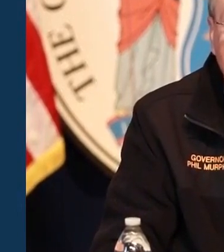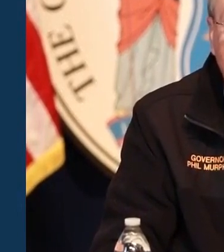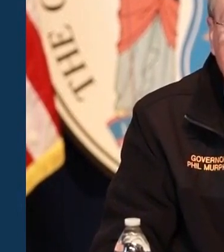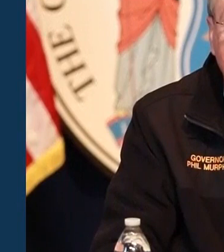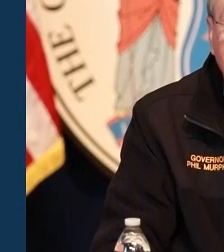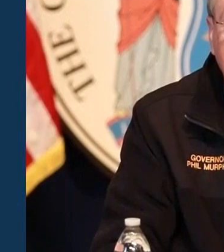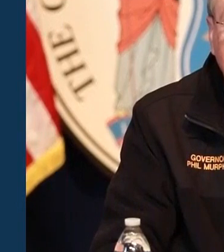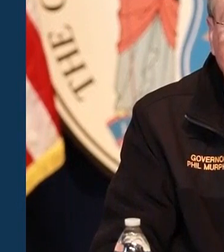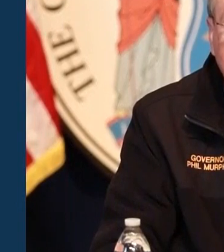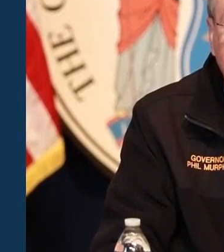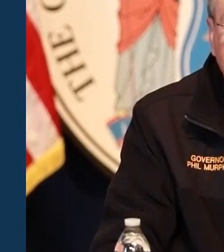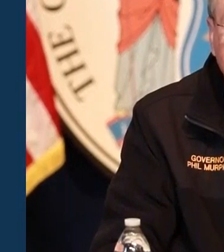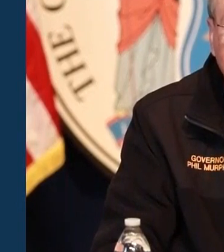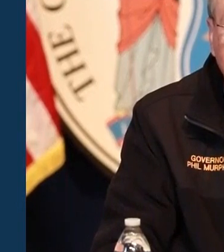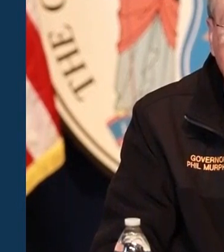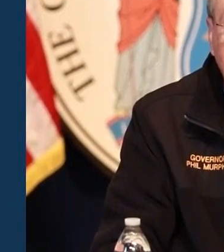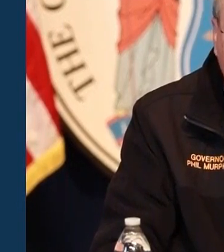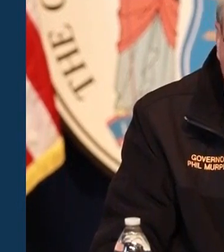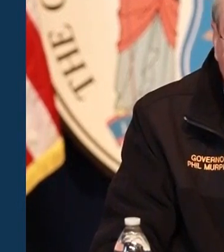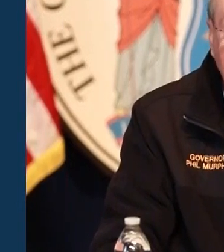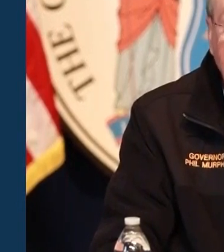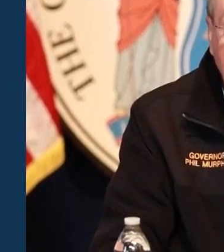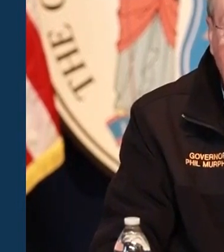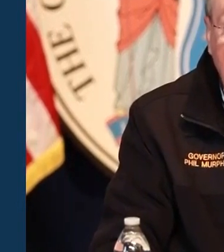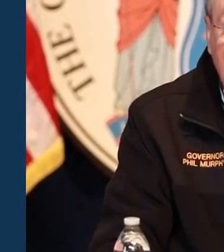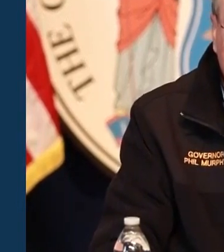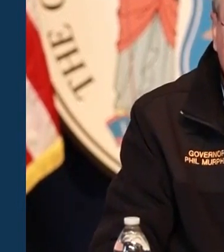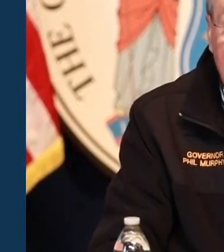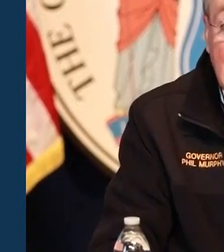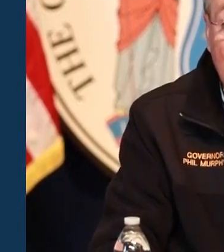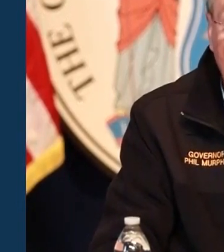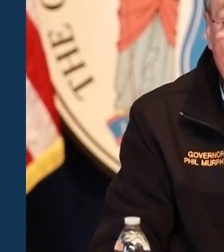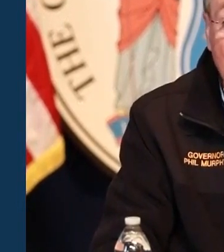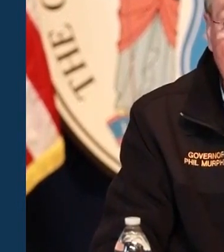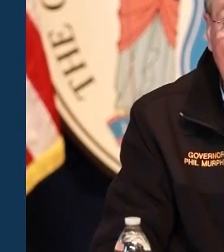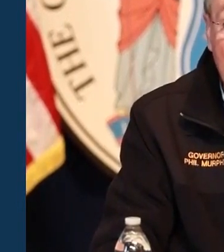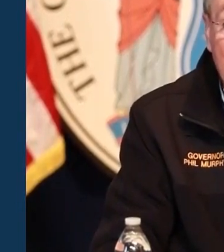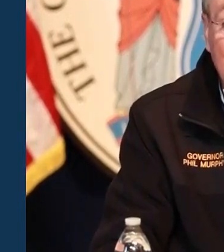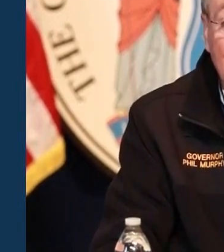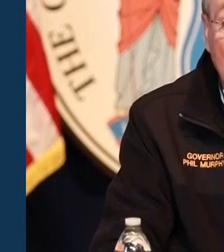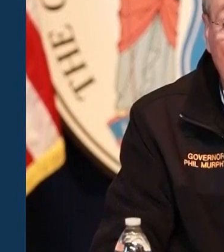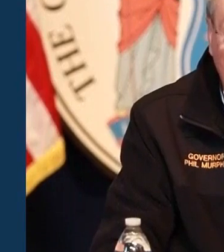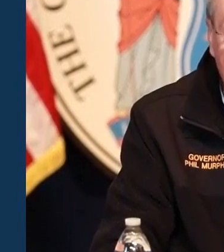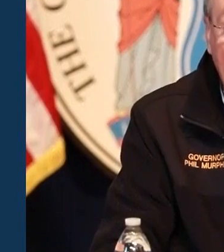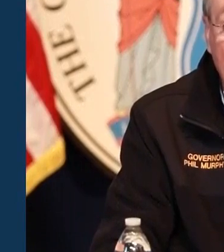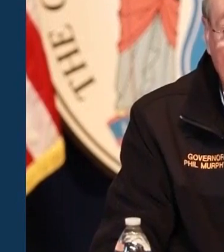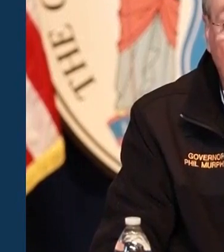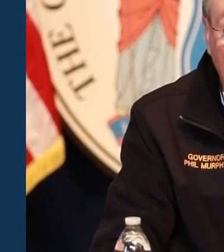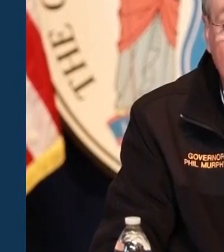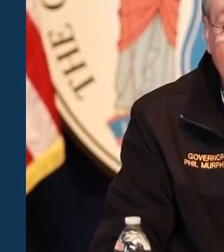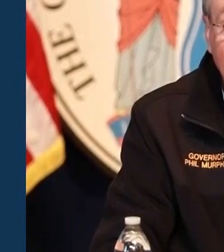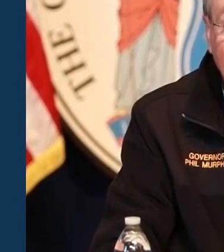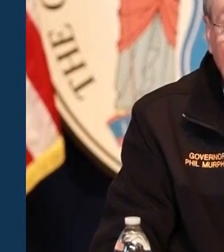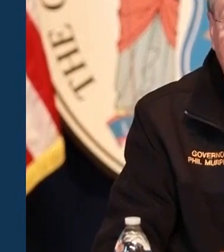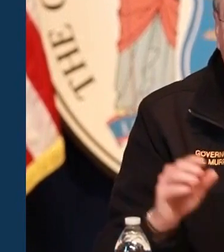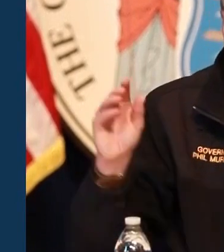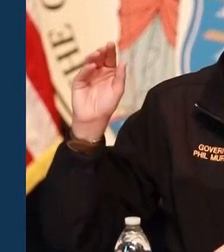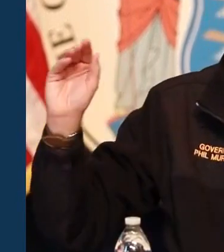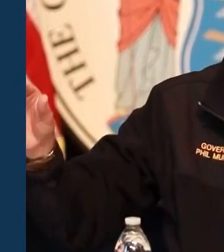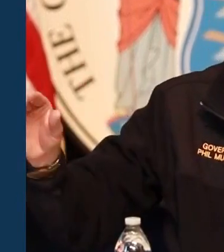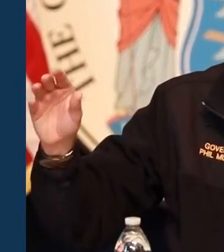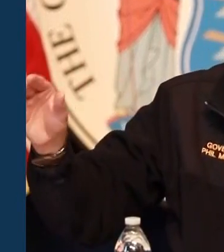fewer loved ones who we will lose. And you and me and the rest of the 9 million of us will manage this front,